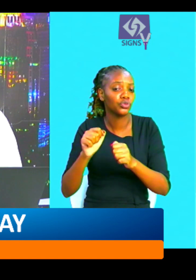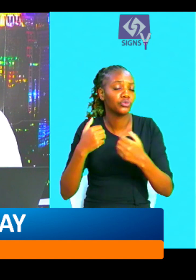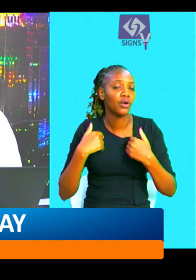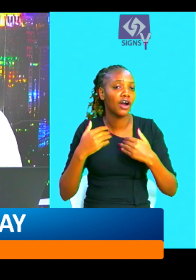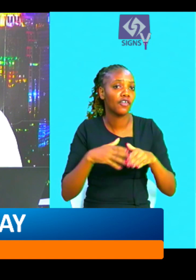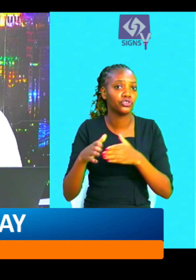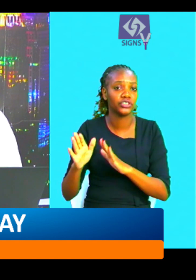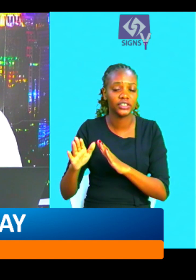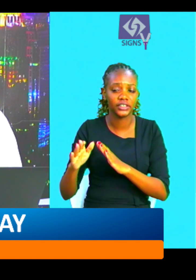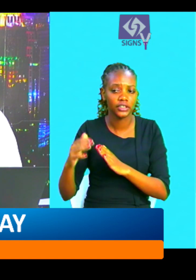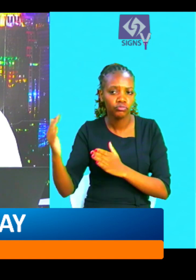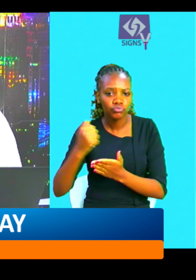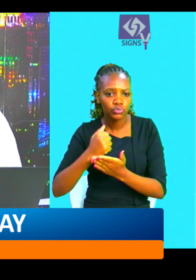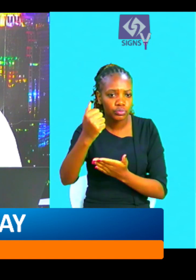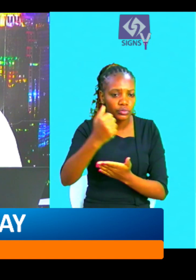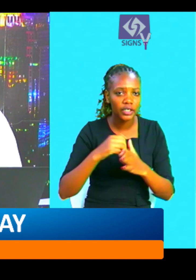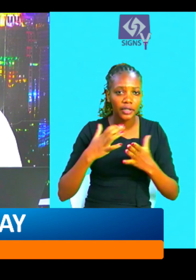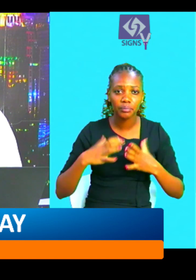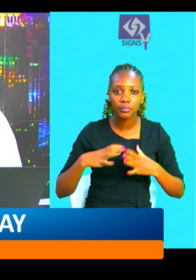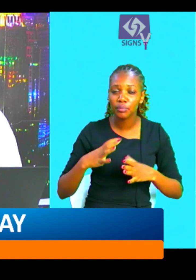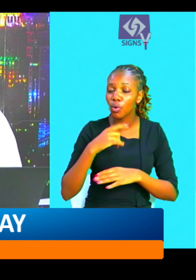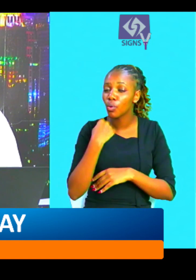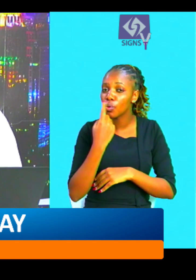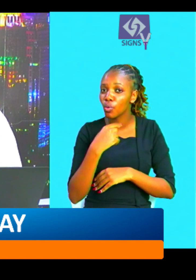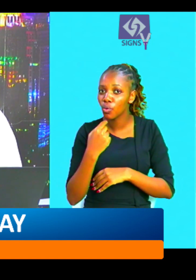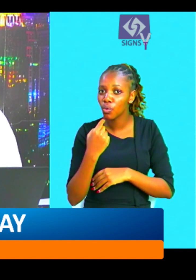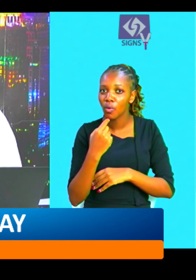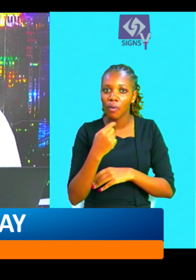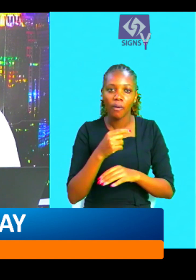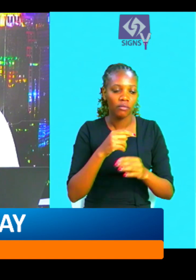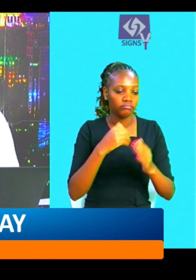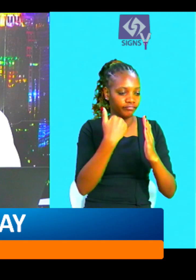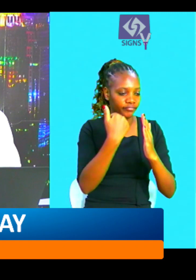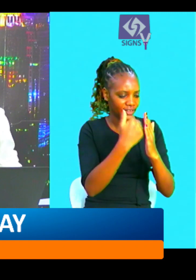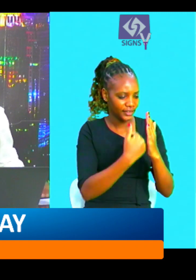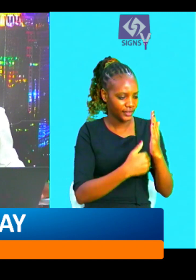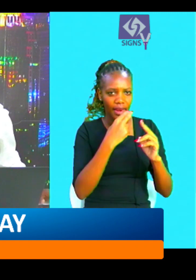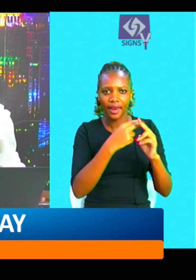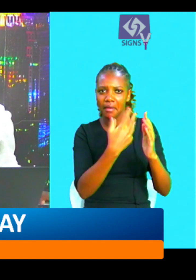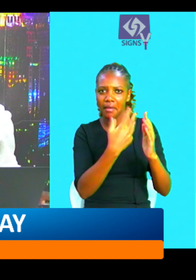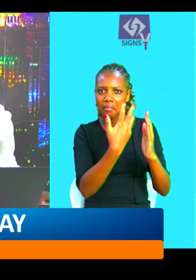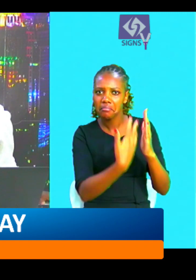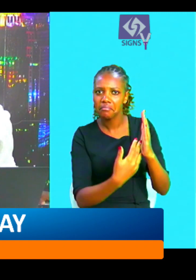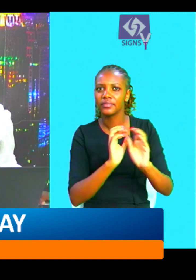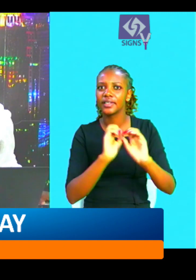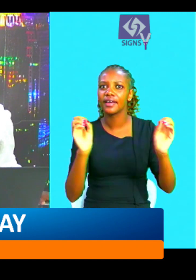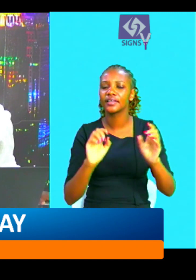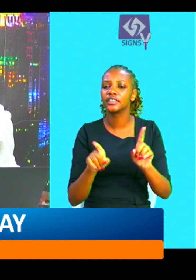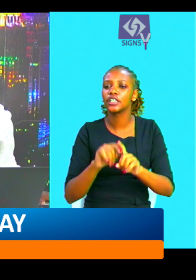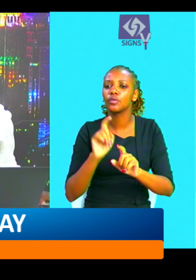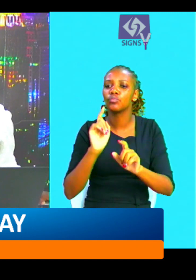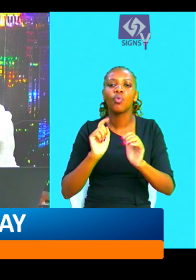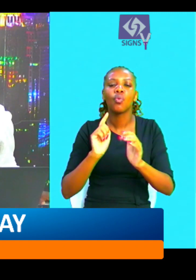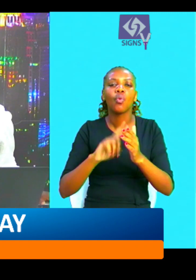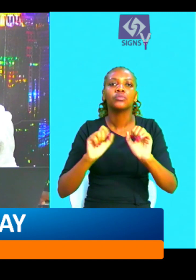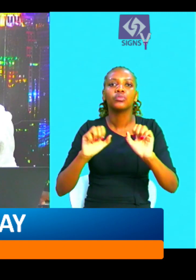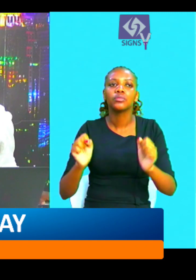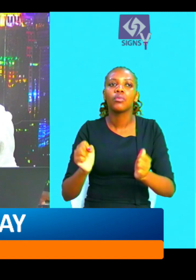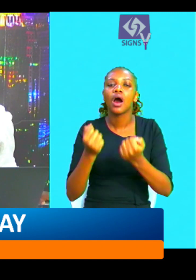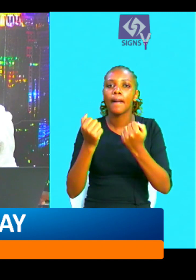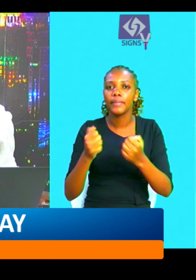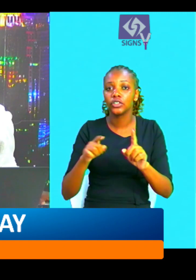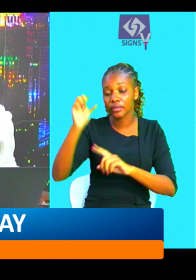possible reshuffle of the cabinet. And also now when you bring in your point of view that there might